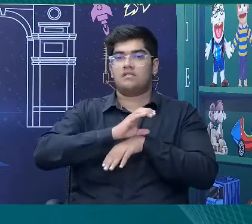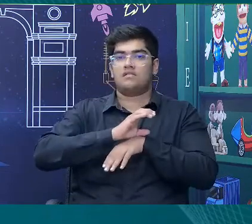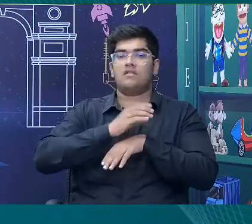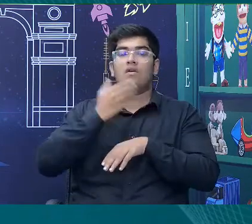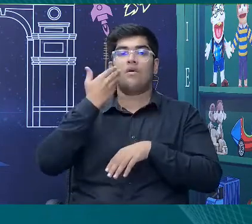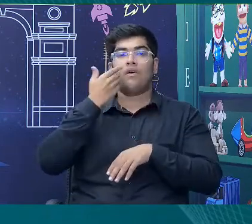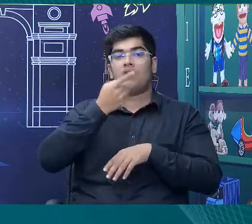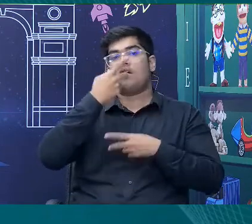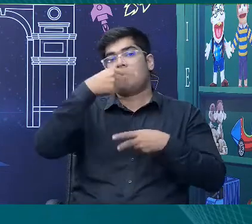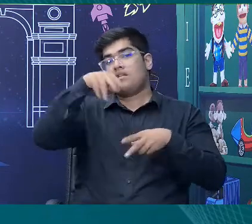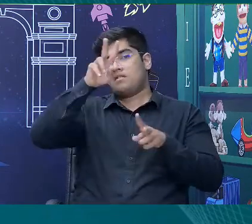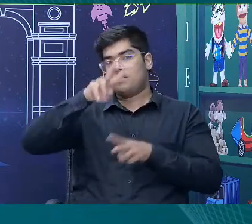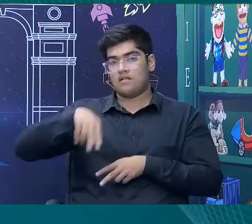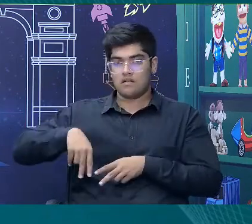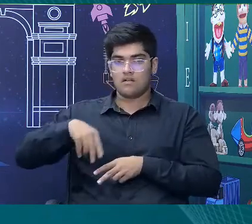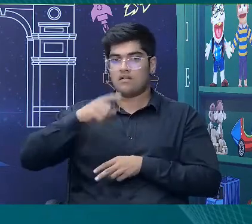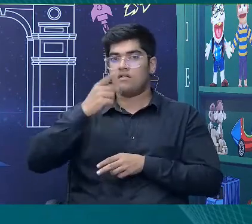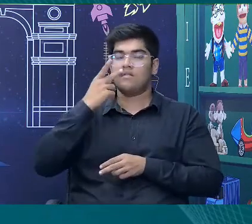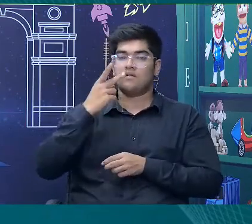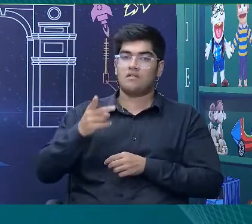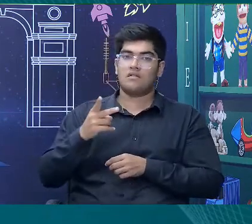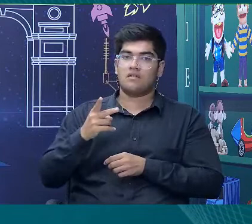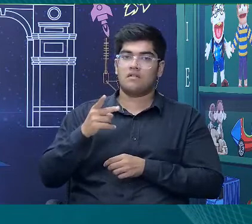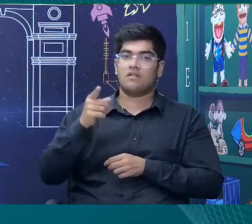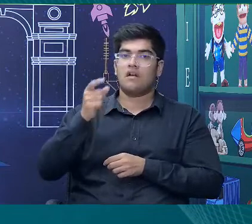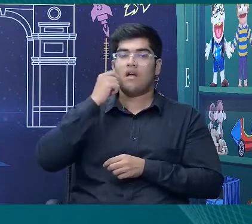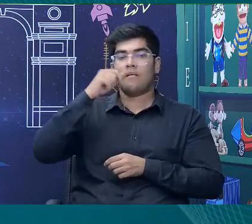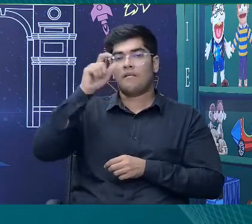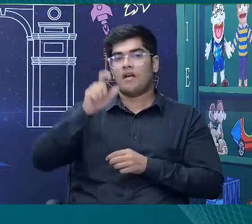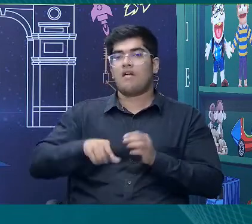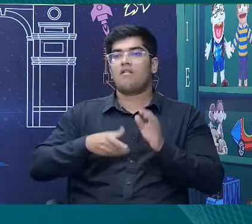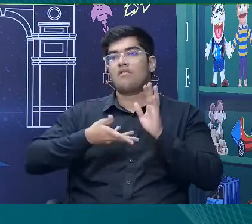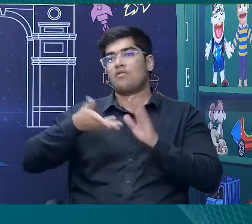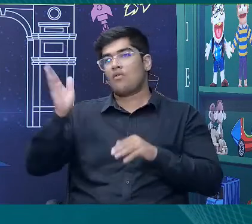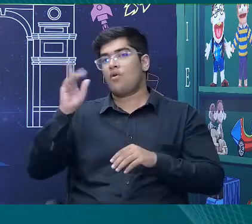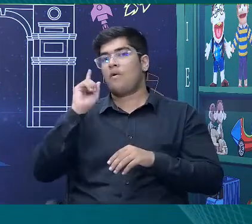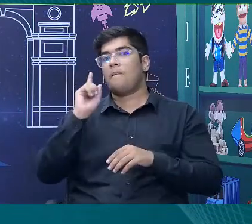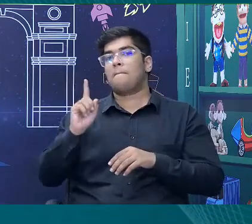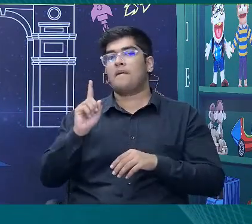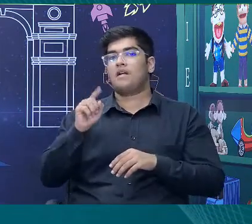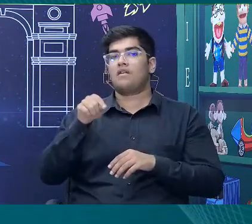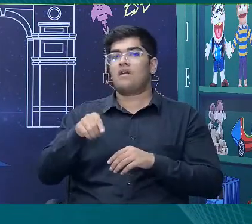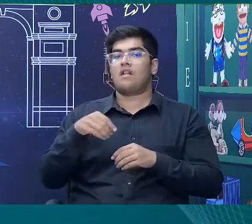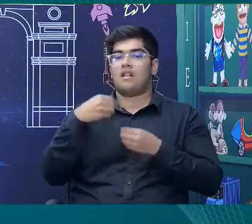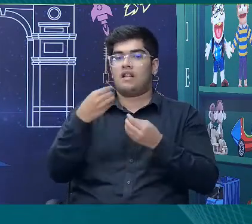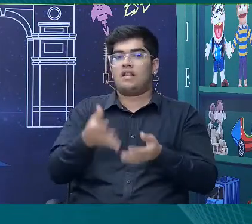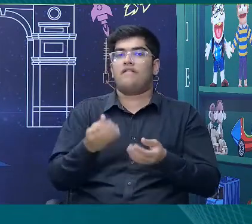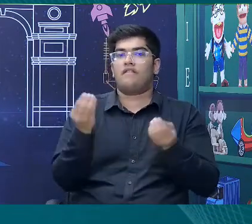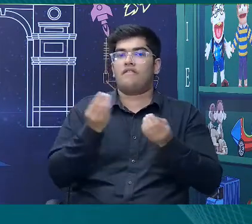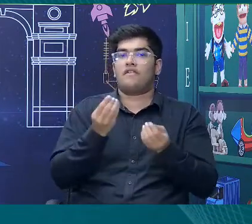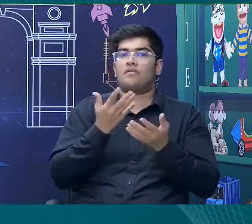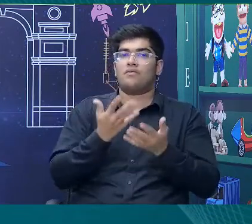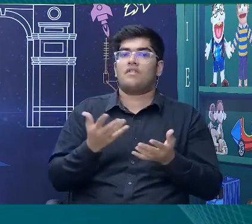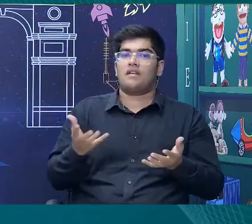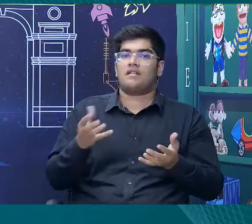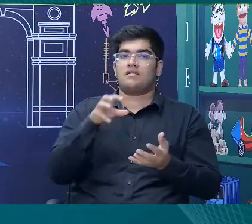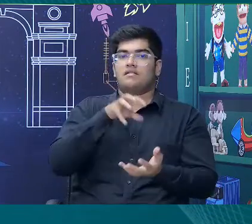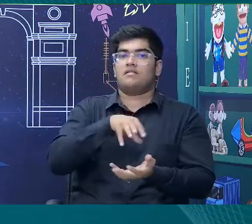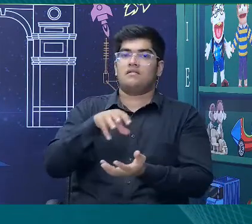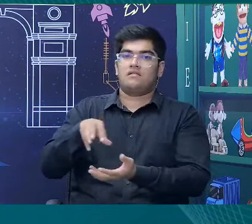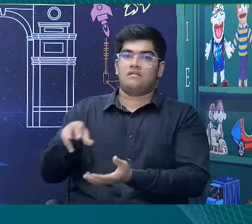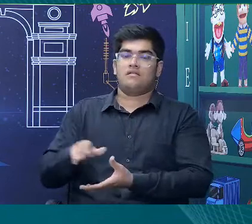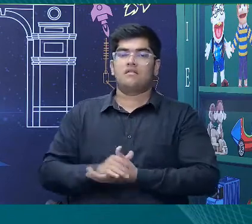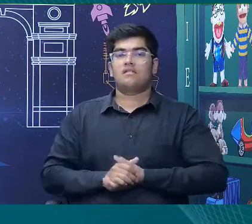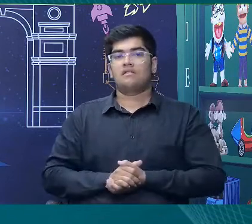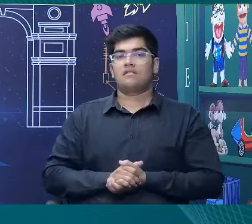When they return, they see that this man is gone, but he has left a few presents for them. So what are